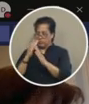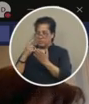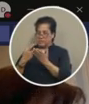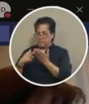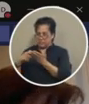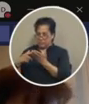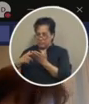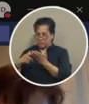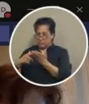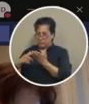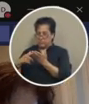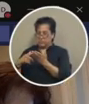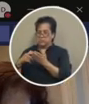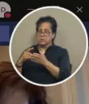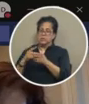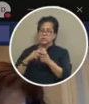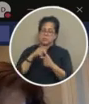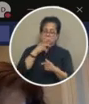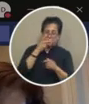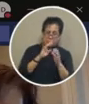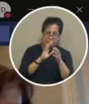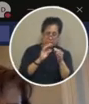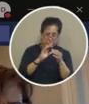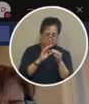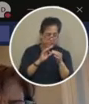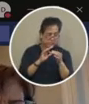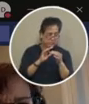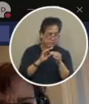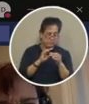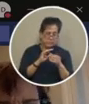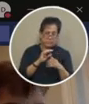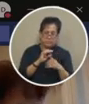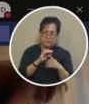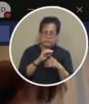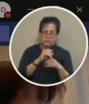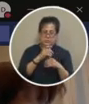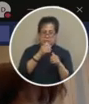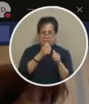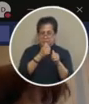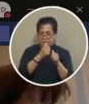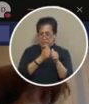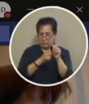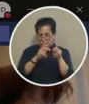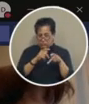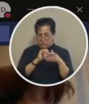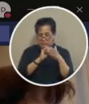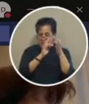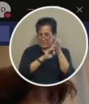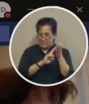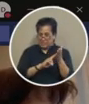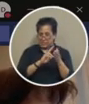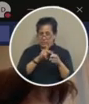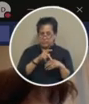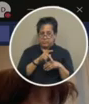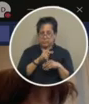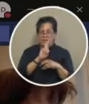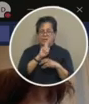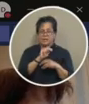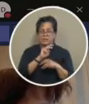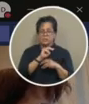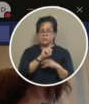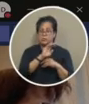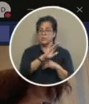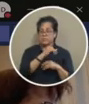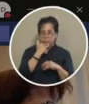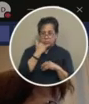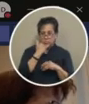discussion. At the time that public comment is welcomed, I will be calling each speaker that signed up to speak to unmute their phone and